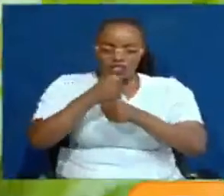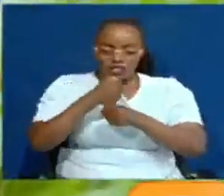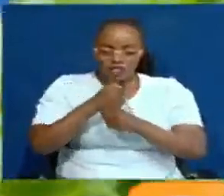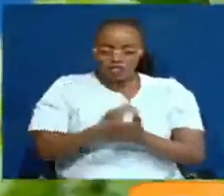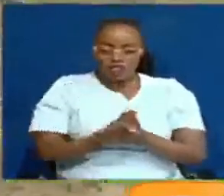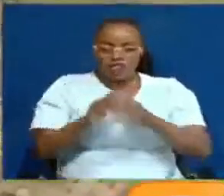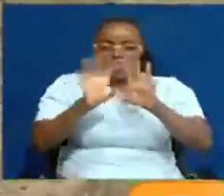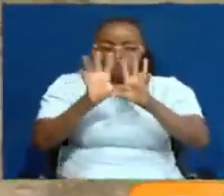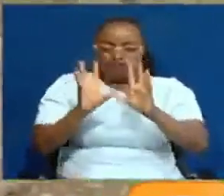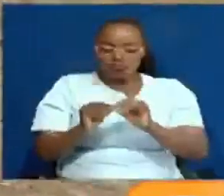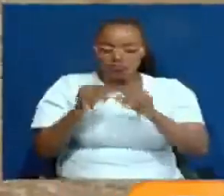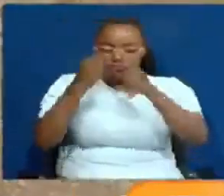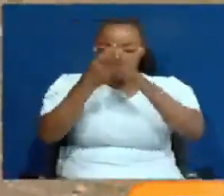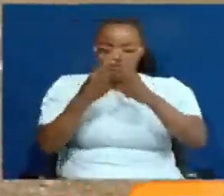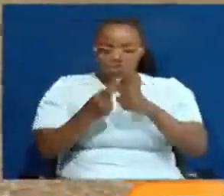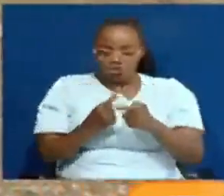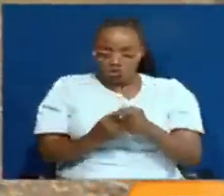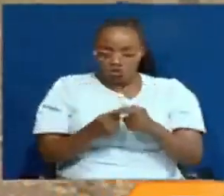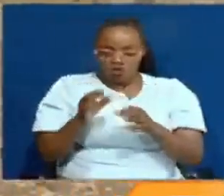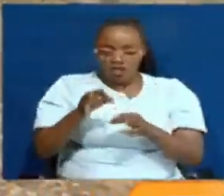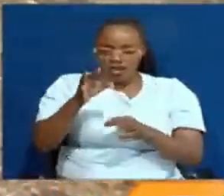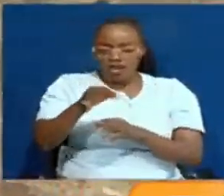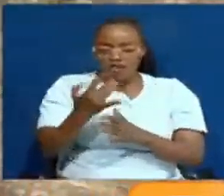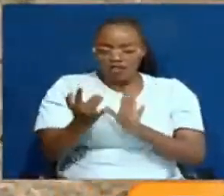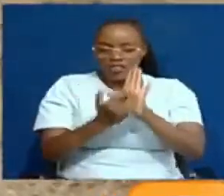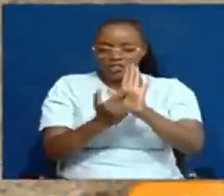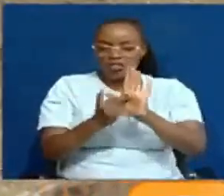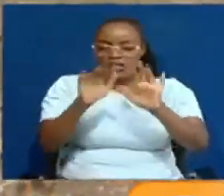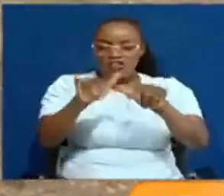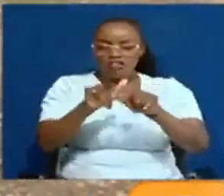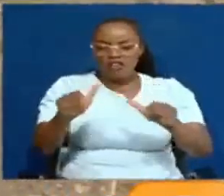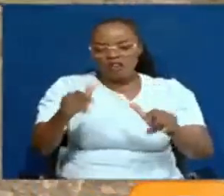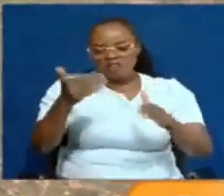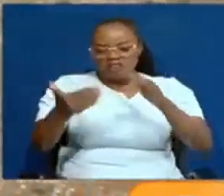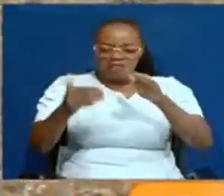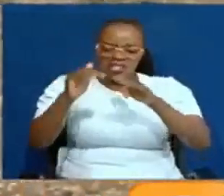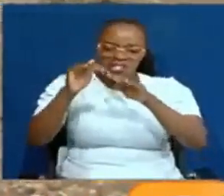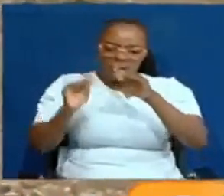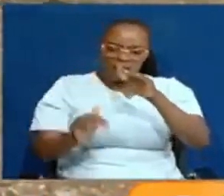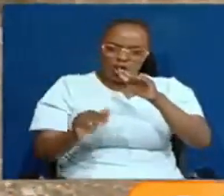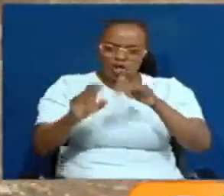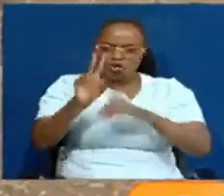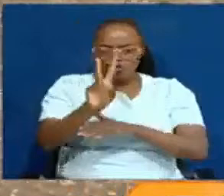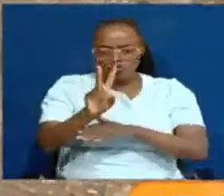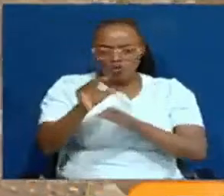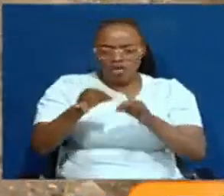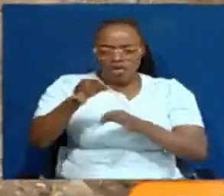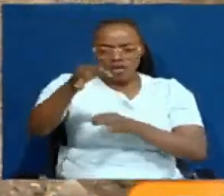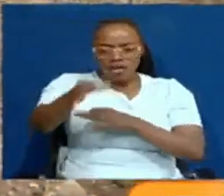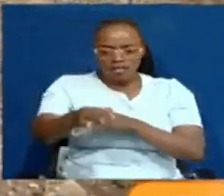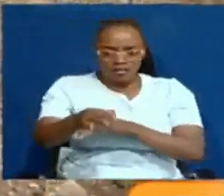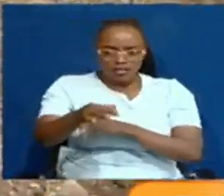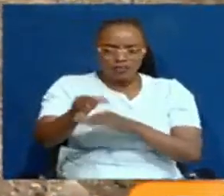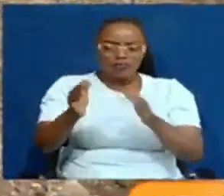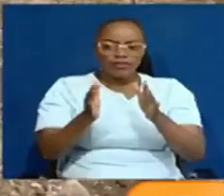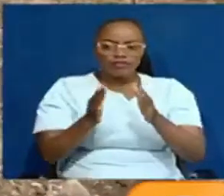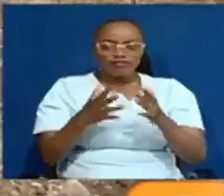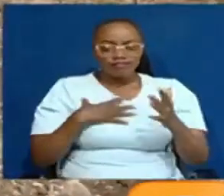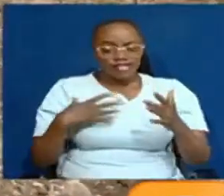total acreage of the demo farm is slightly below two acres.